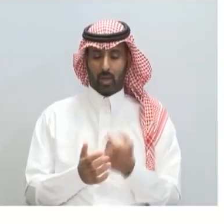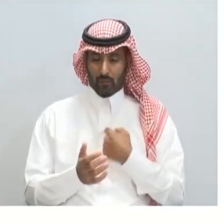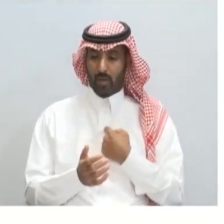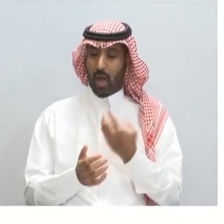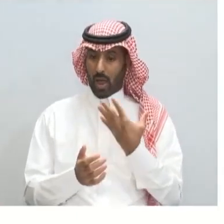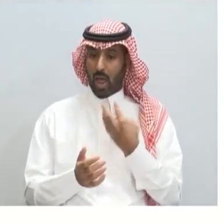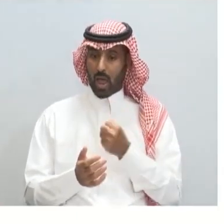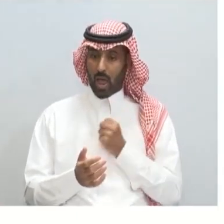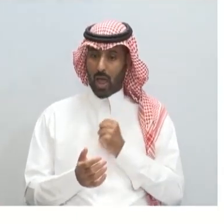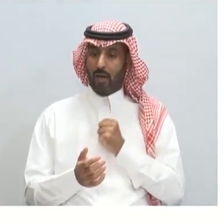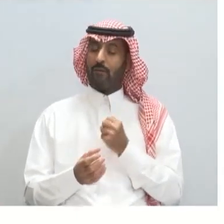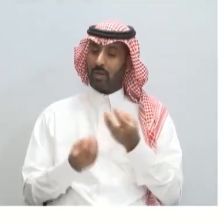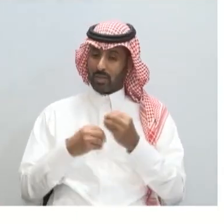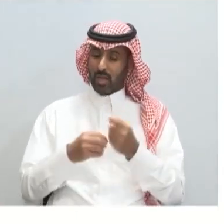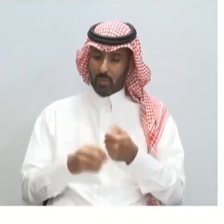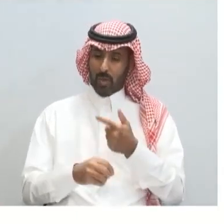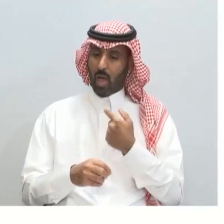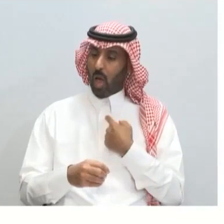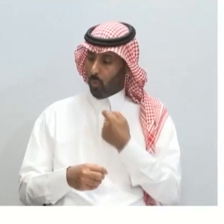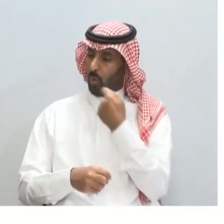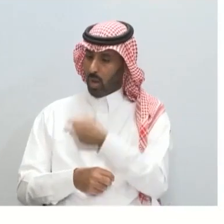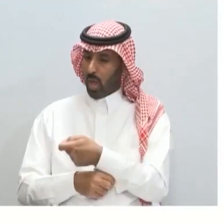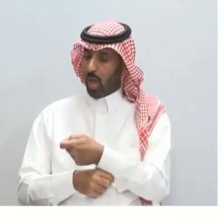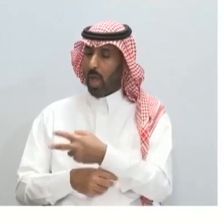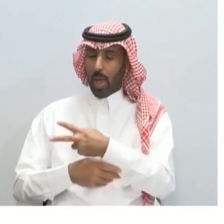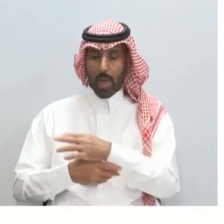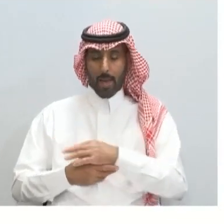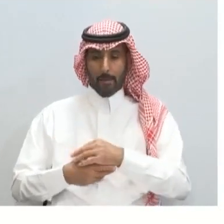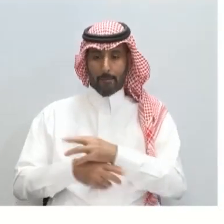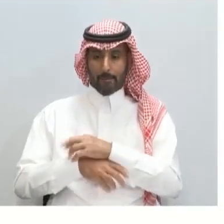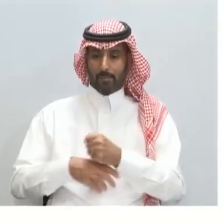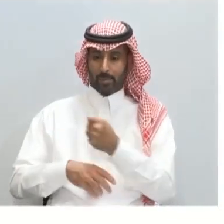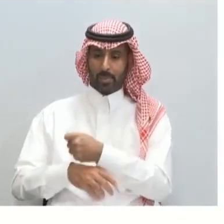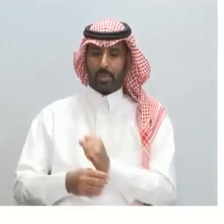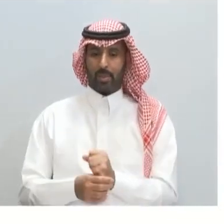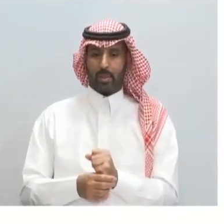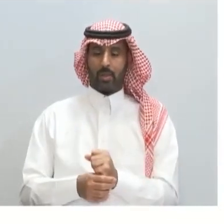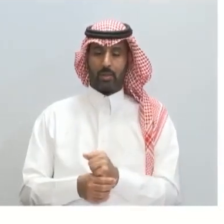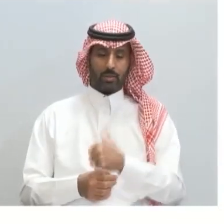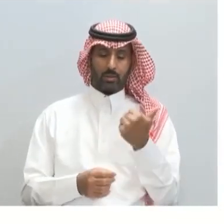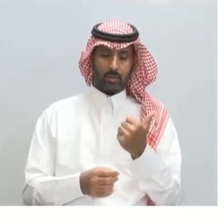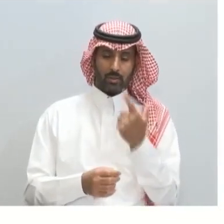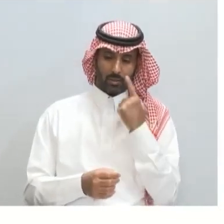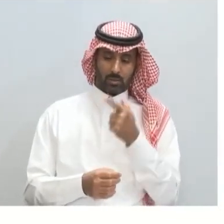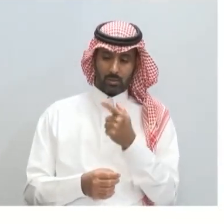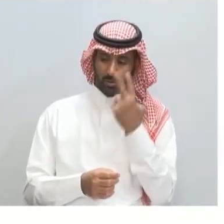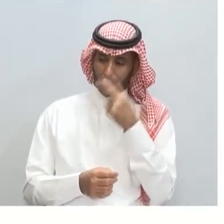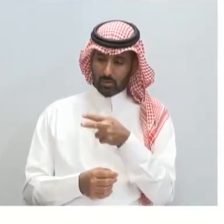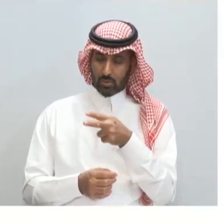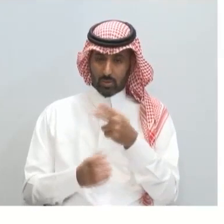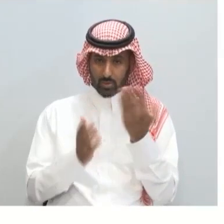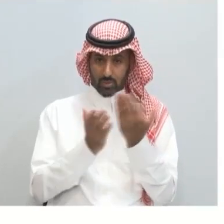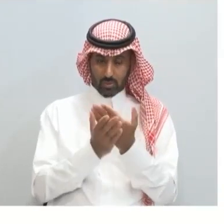money I could help the poor number six you don't pay at you don't pay attention in